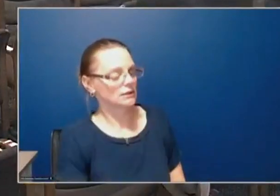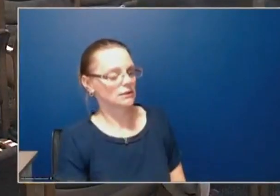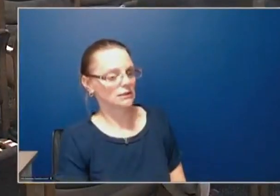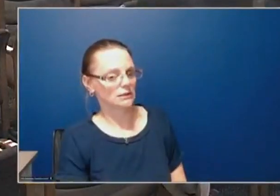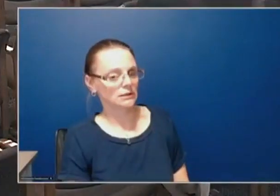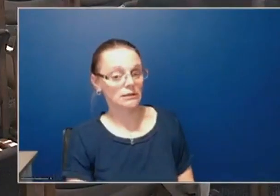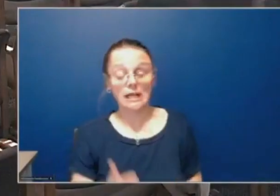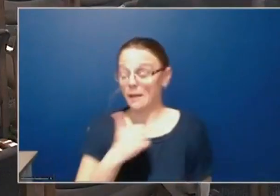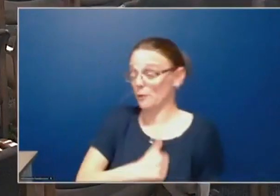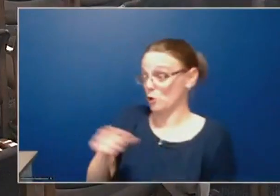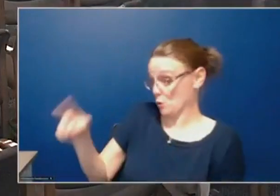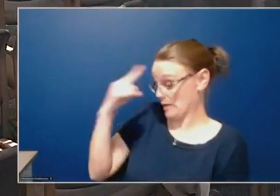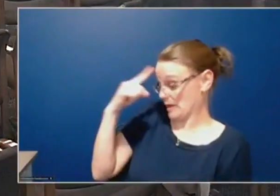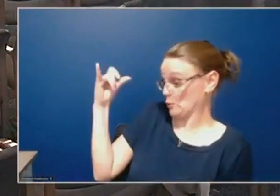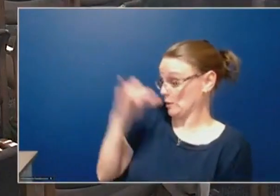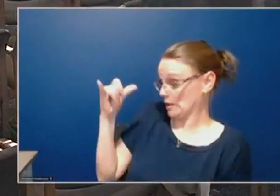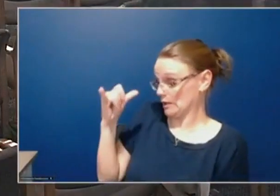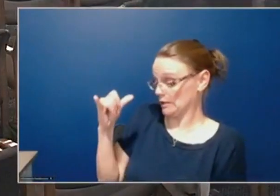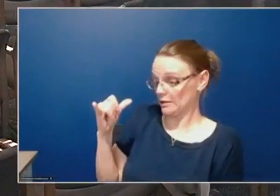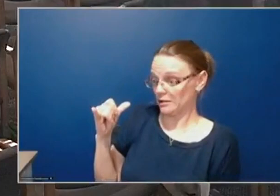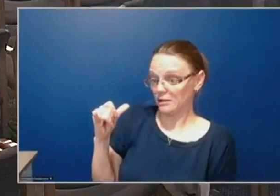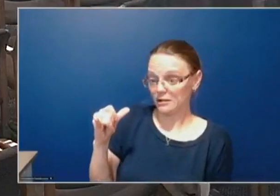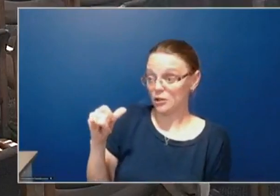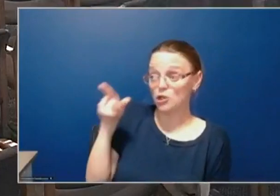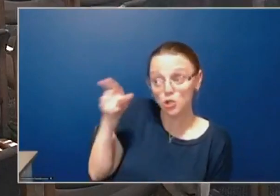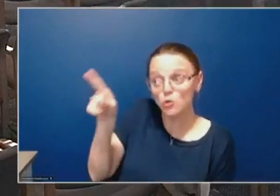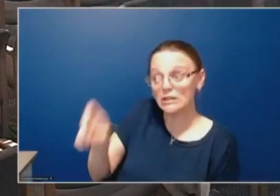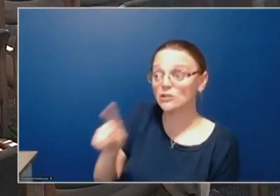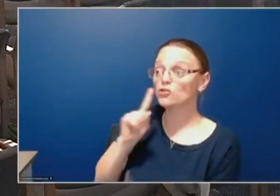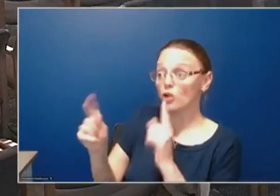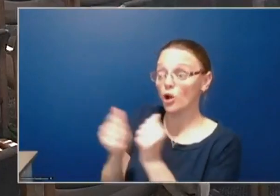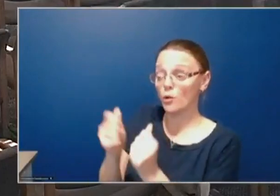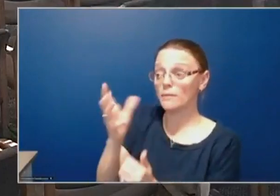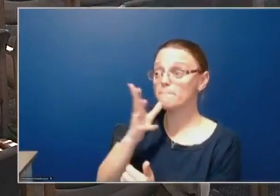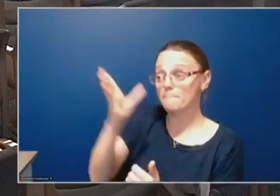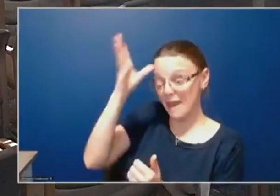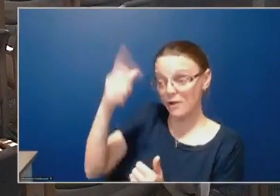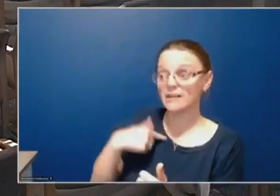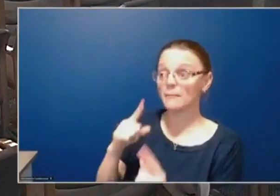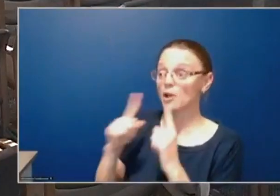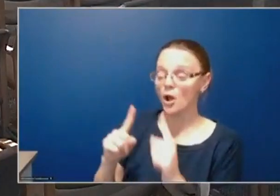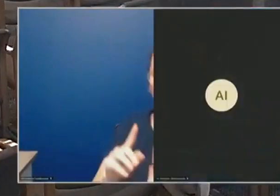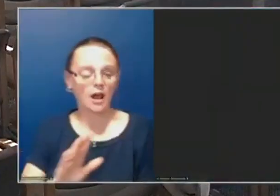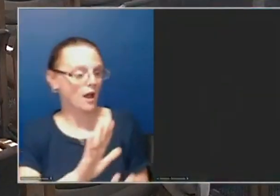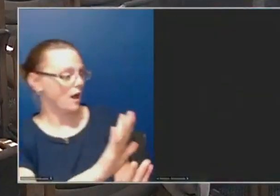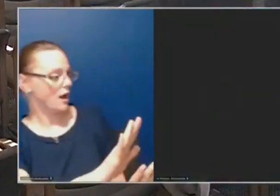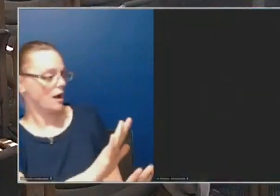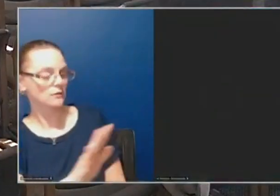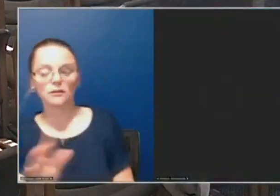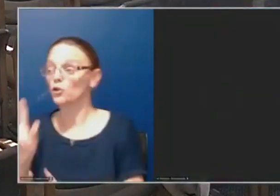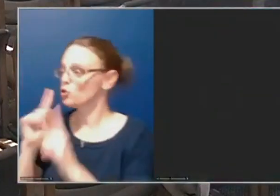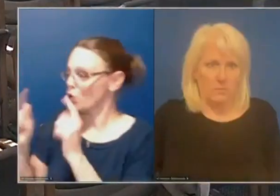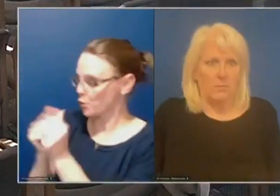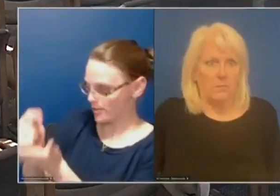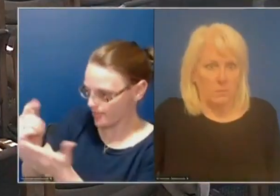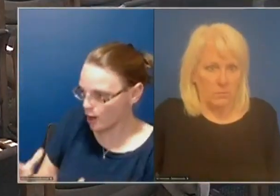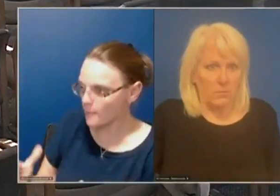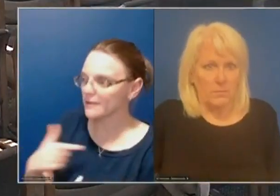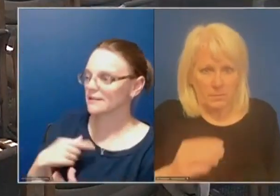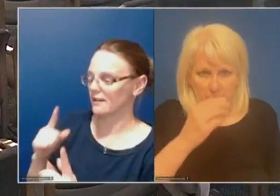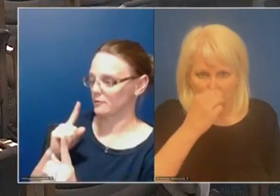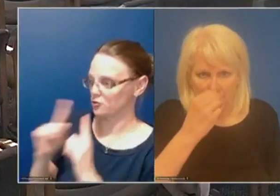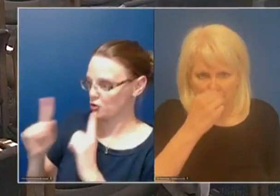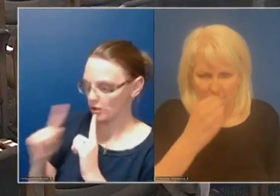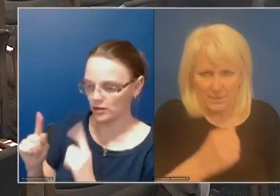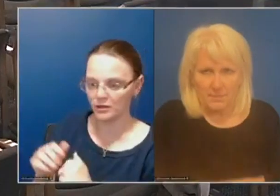sorry you think it's ridiculous. I do. Then you need to talk to some of the I parents will. that I've been talking to. At this Talk to point- the therapists that I've been talking I to. will. Point Talk of